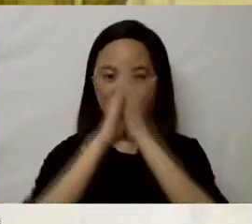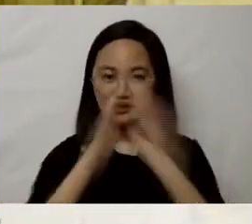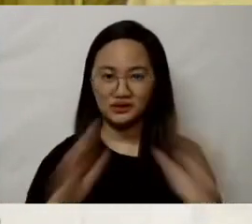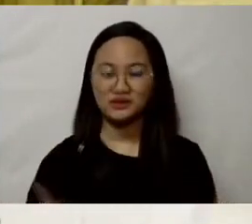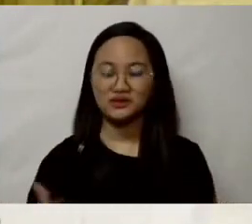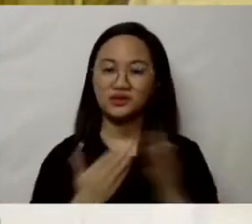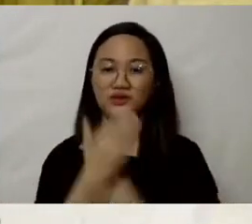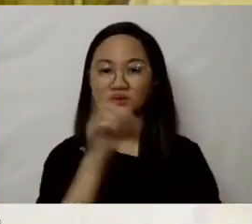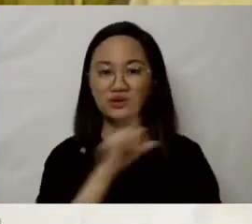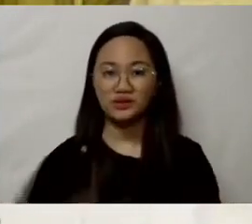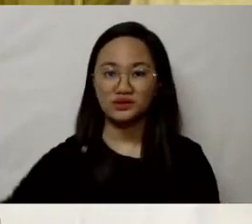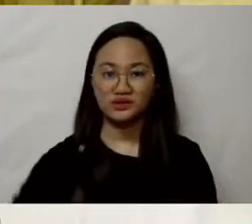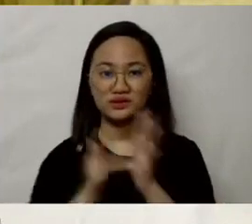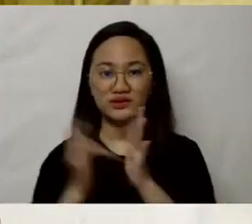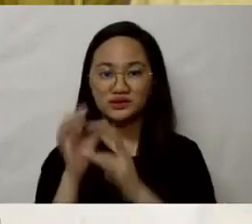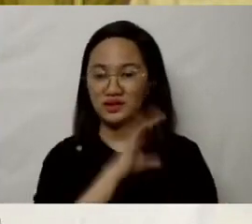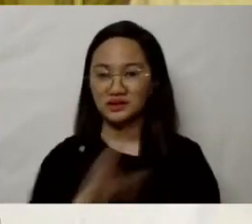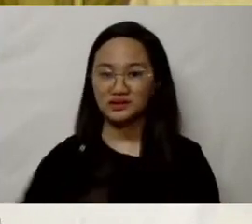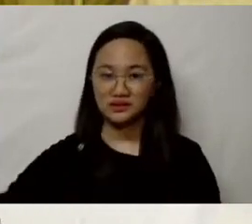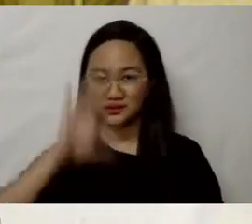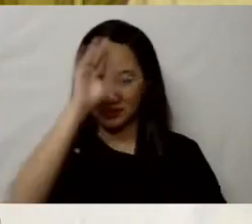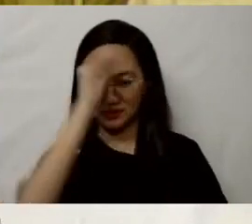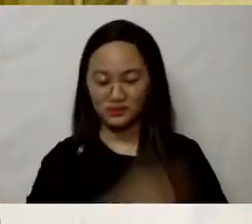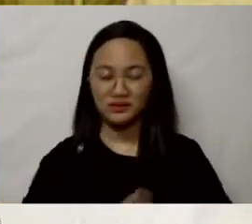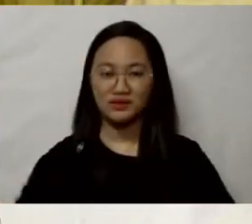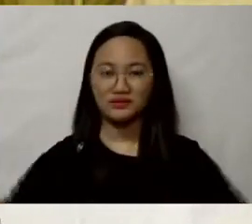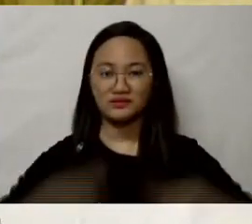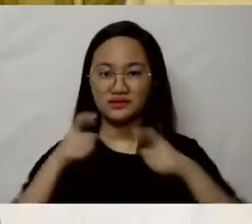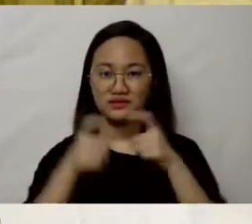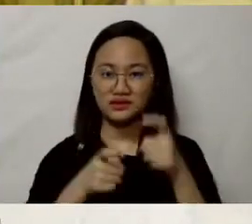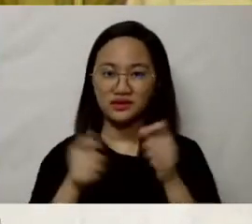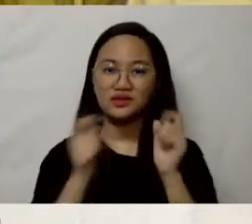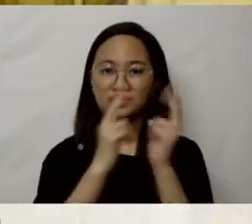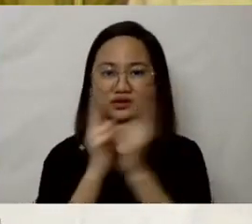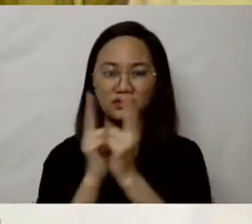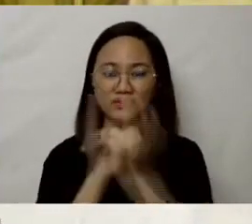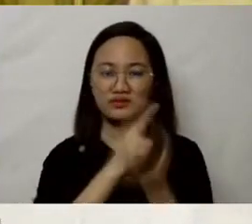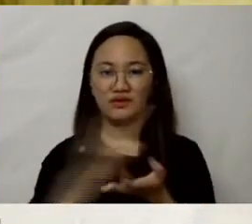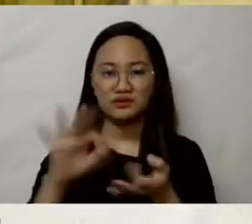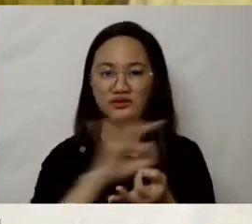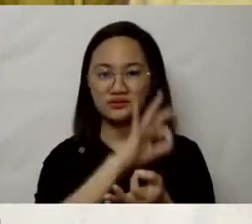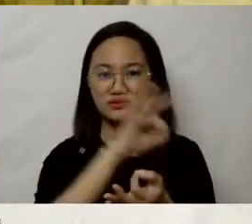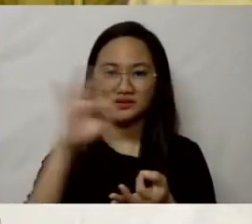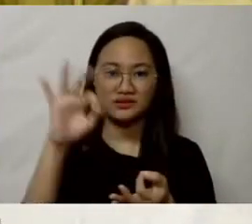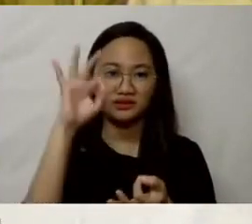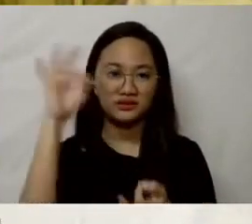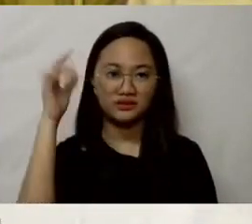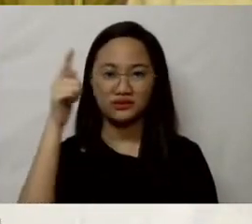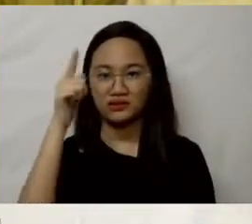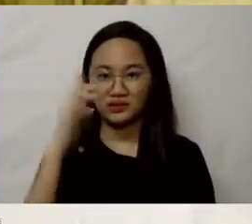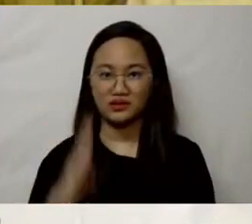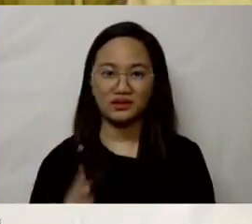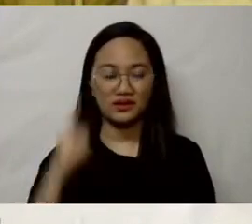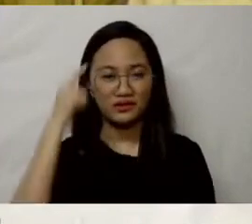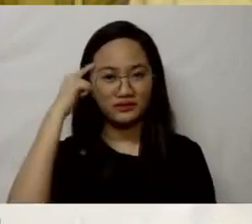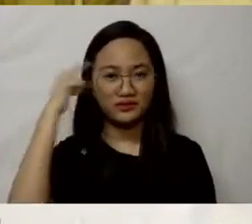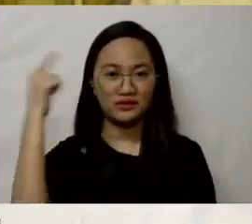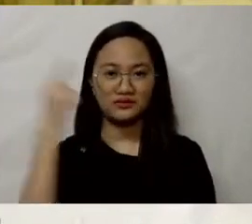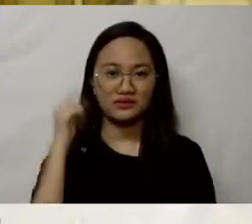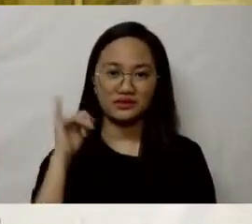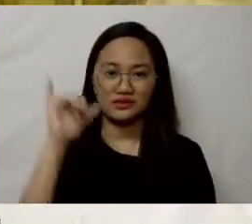your Son, who lives and reigns with you in the unity of the Holy Spirit, one God, forever and ever.